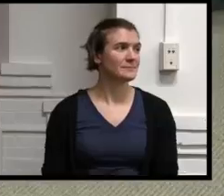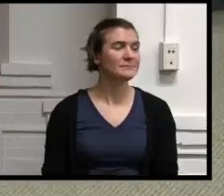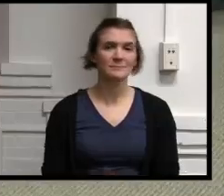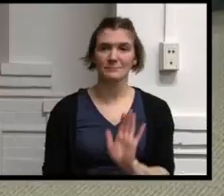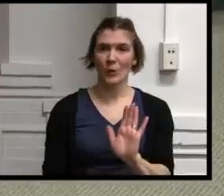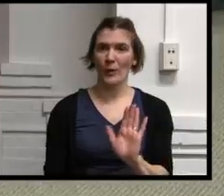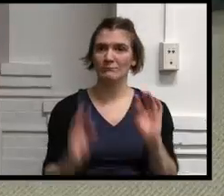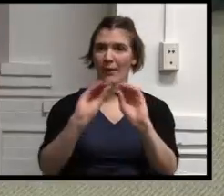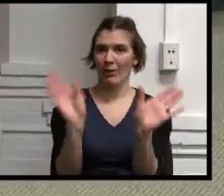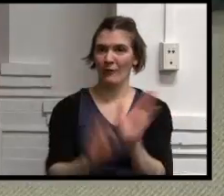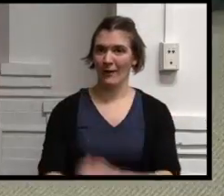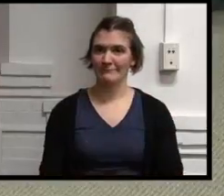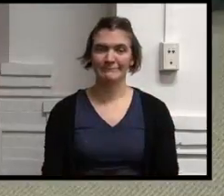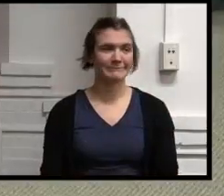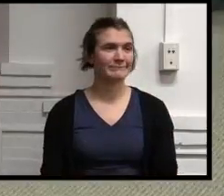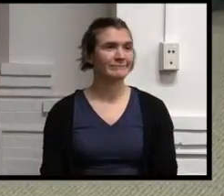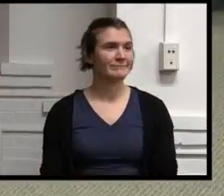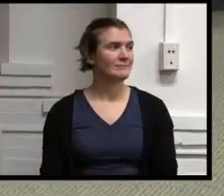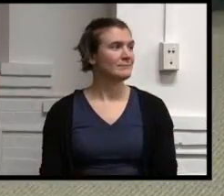Okay.